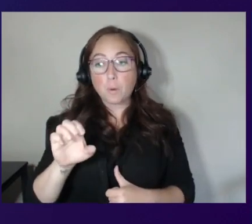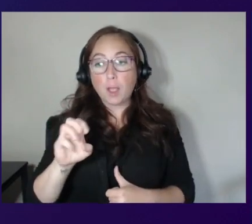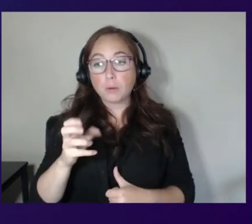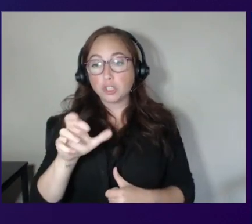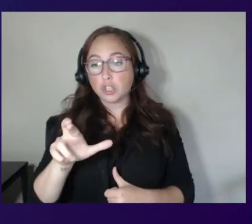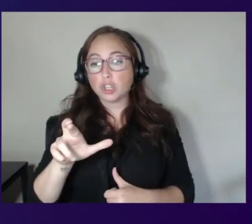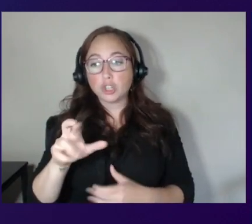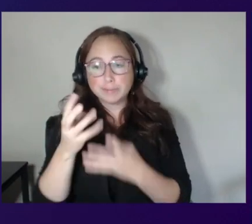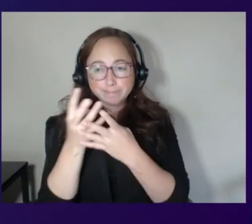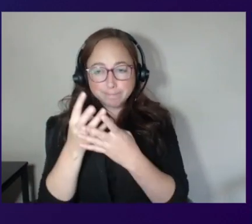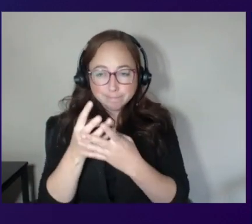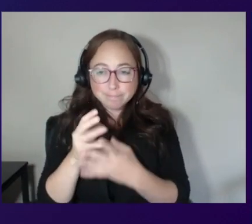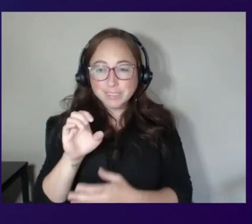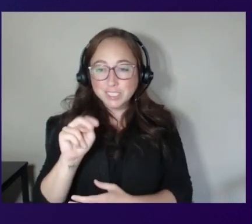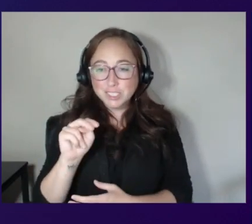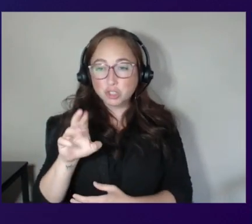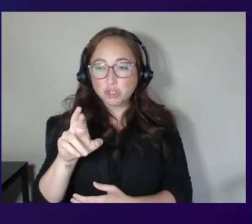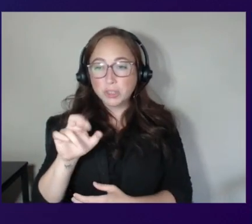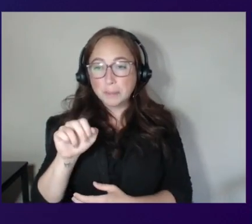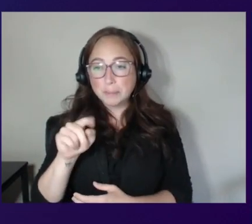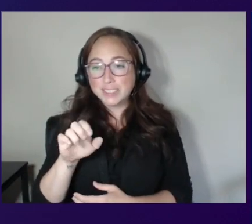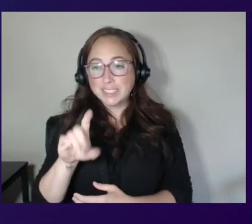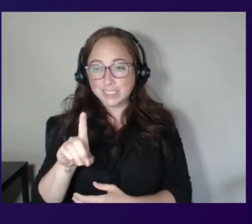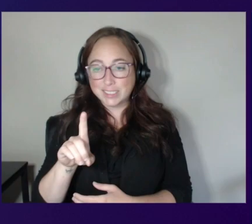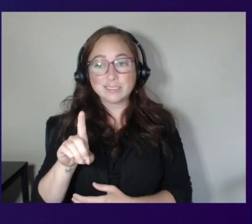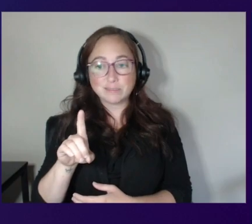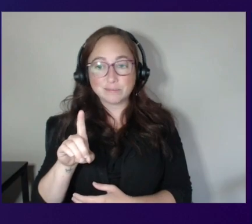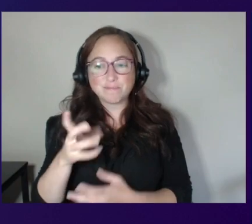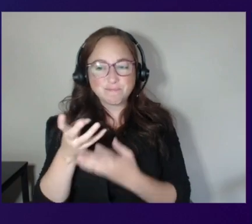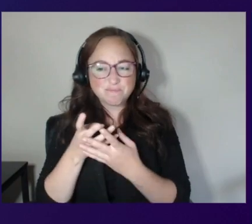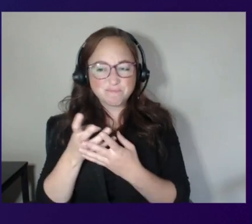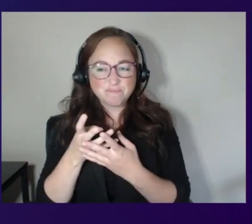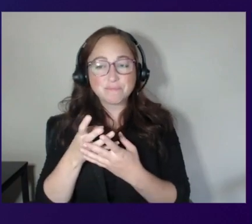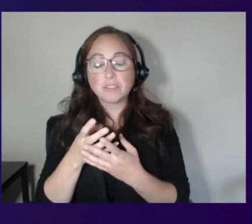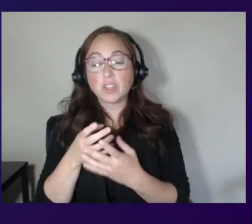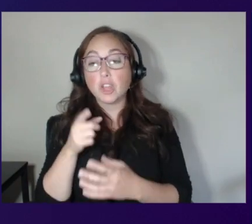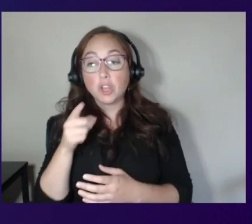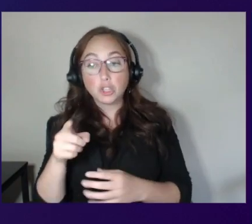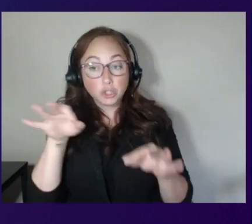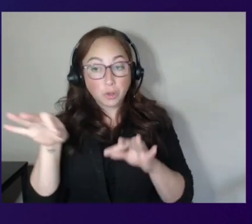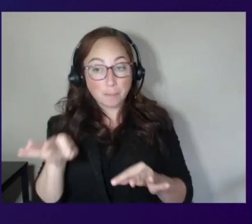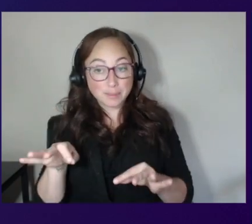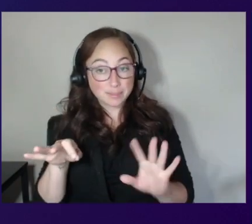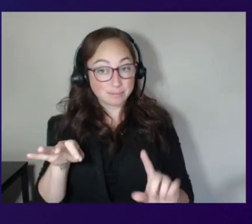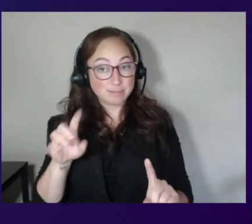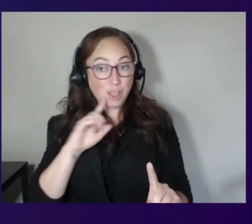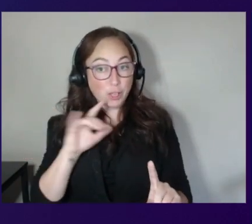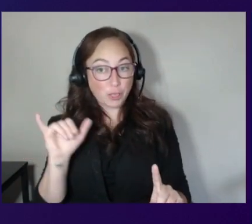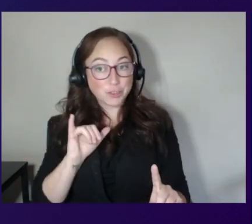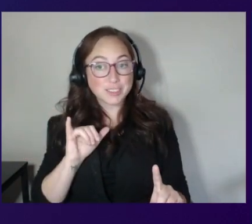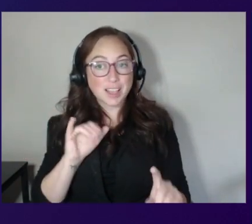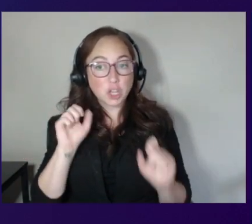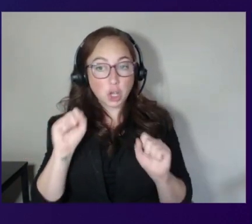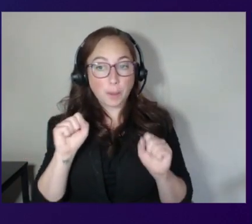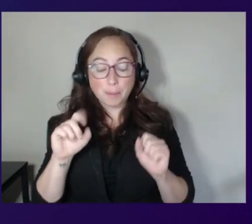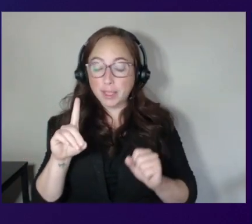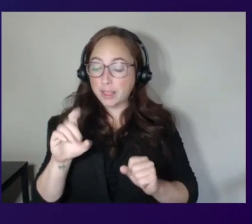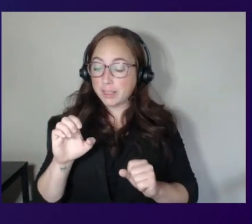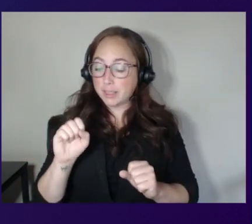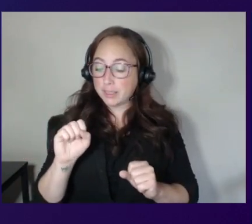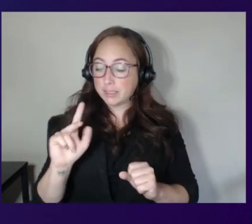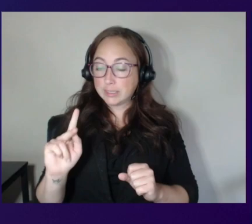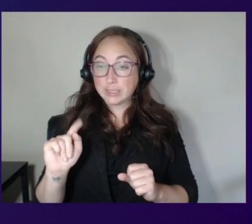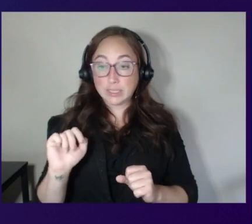of pixels. Yeah. And so while you're describing this looks like it could be a desktop, but